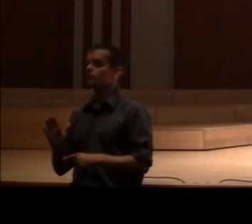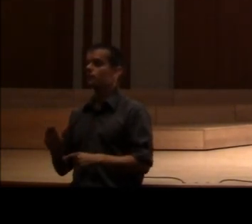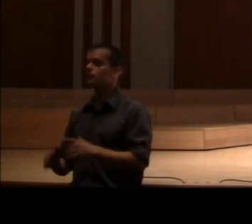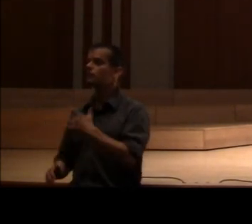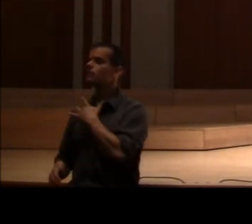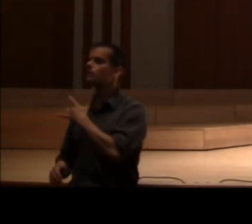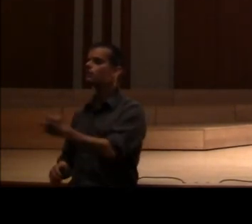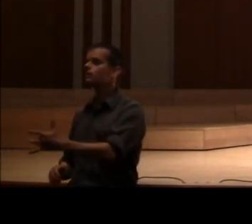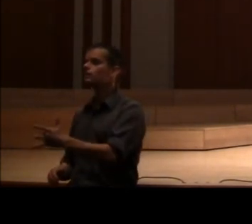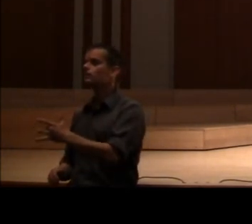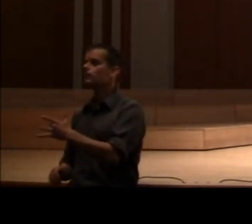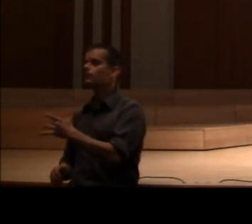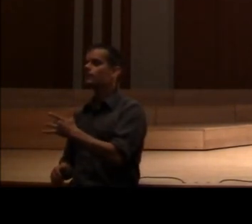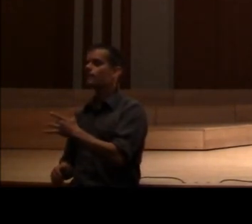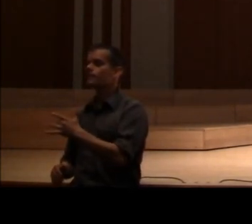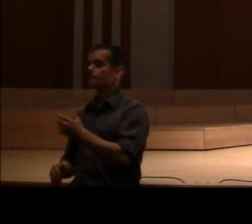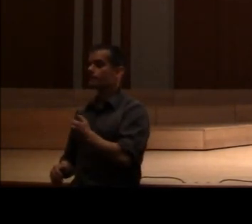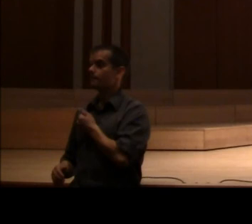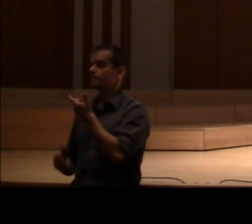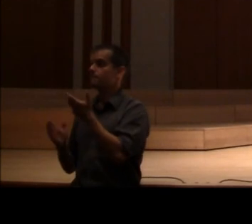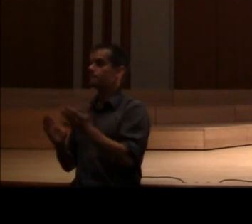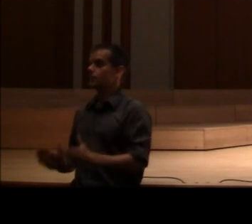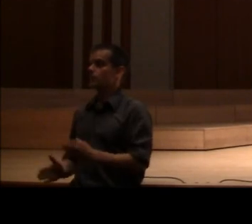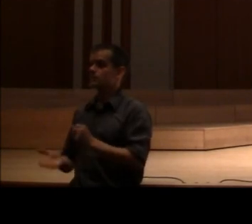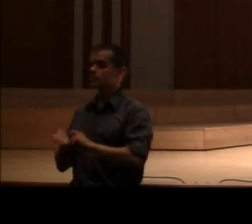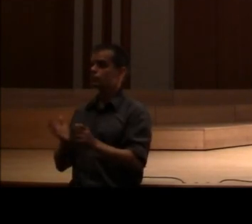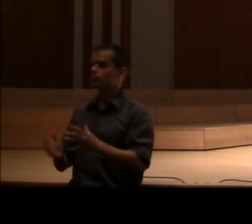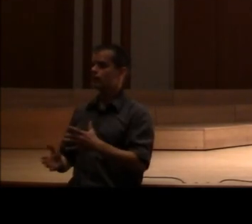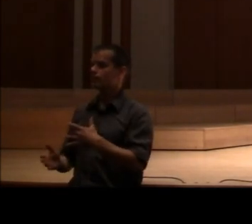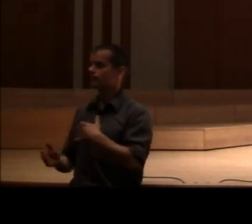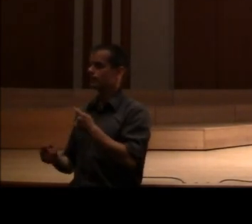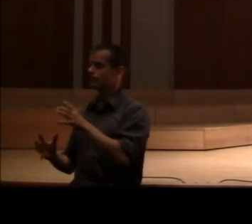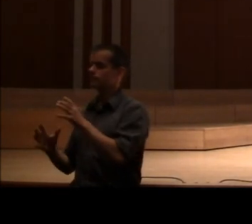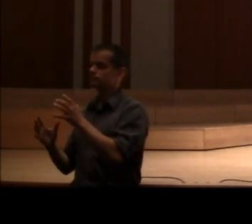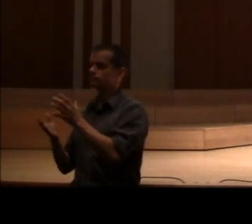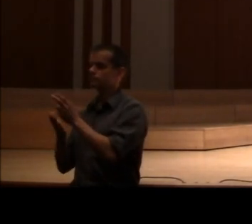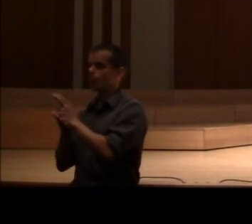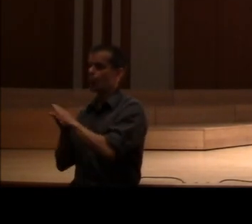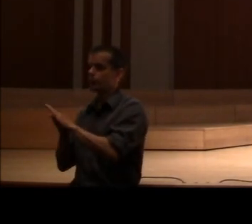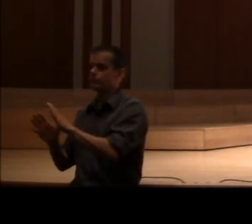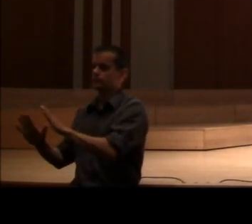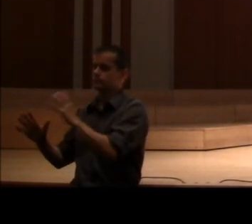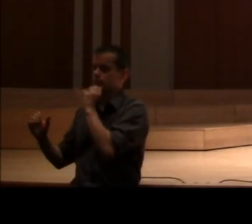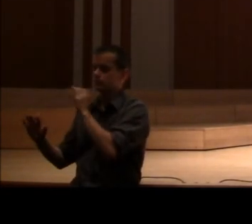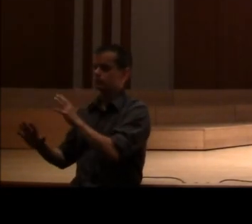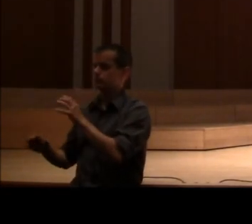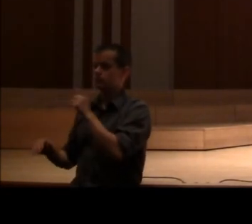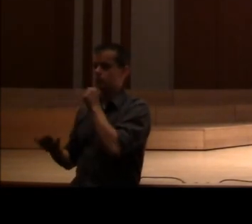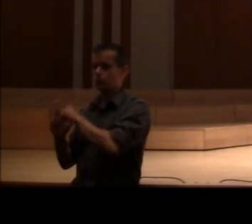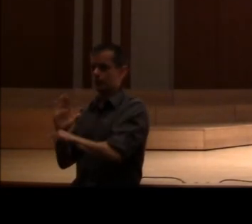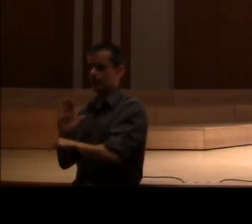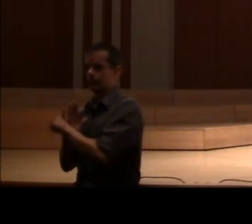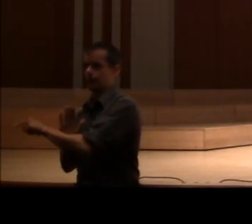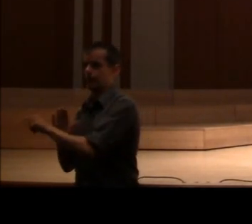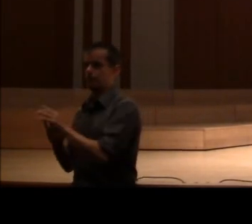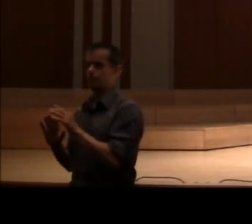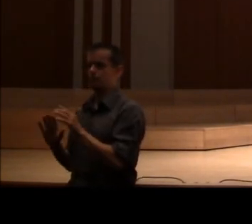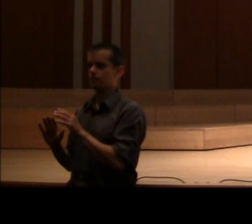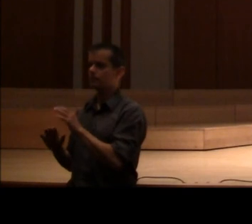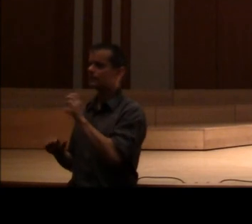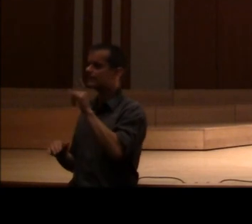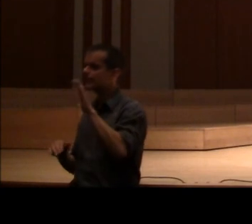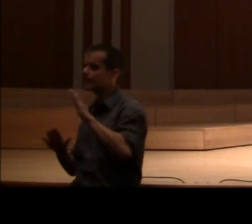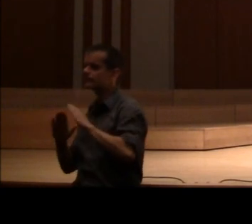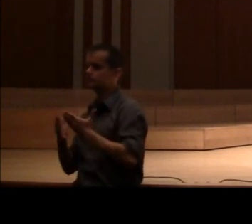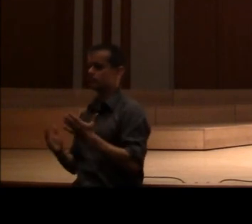usually we treat poets and we treat writers like they're kind of sacred almost, like you don't say bad things about this classic because it is